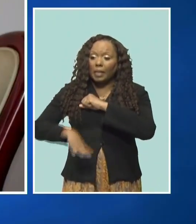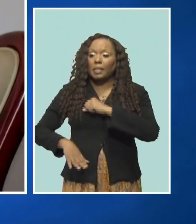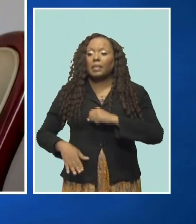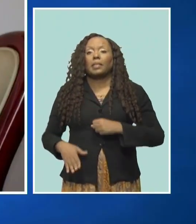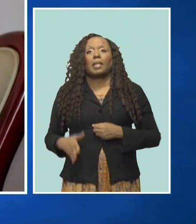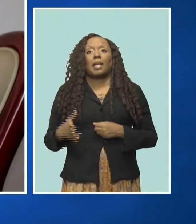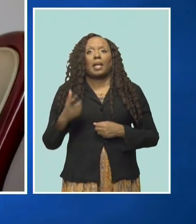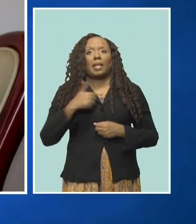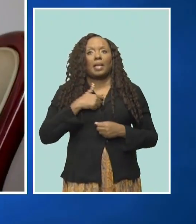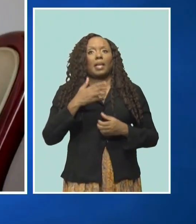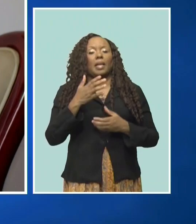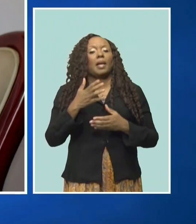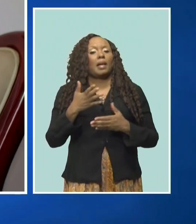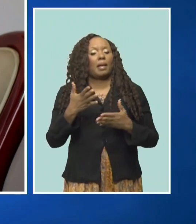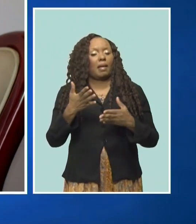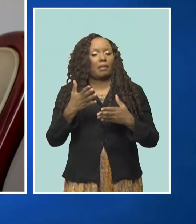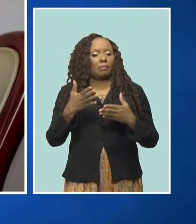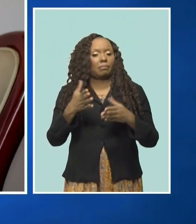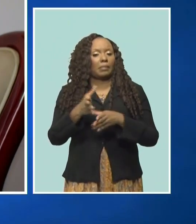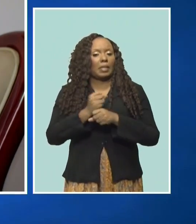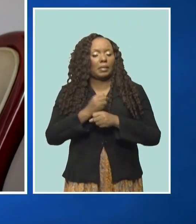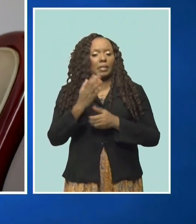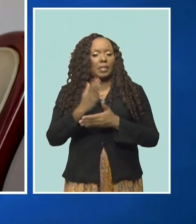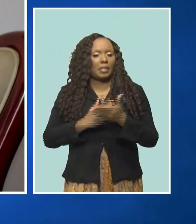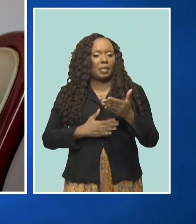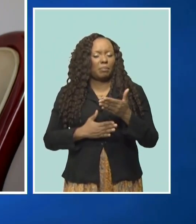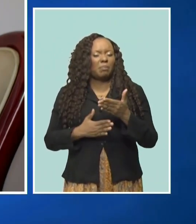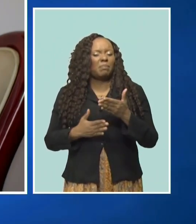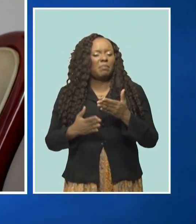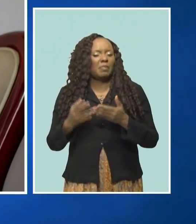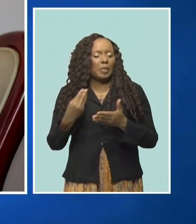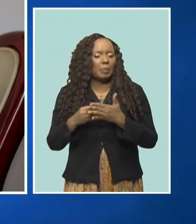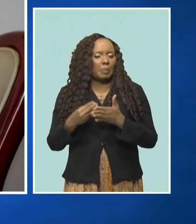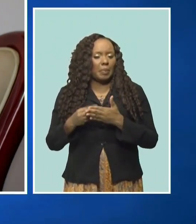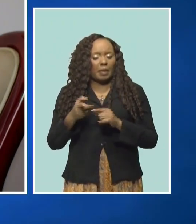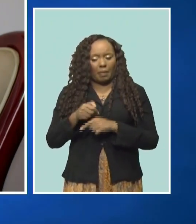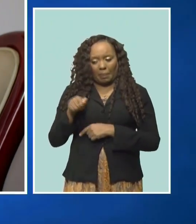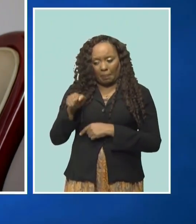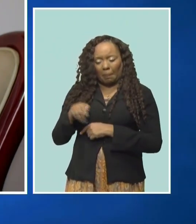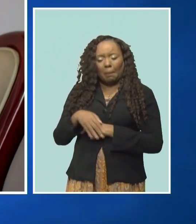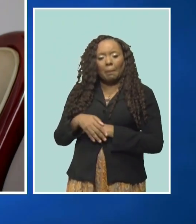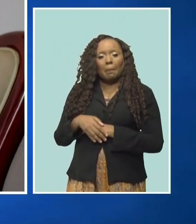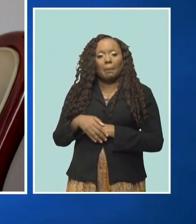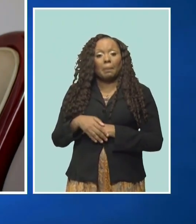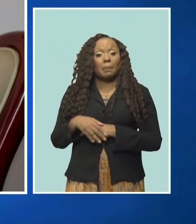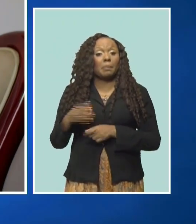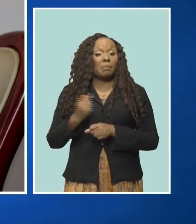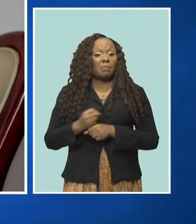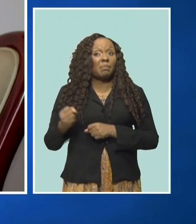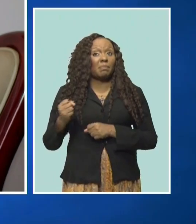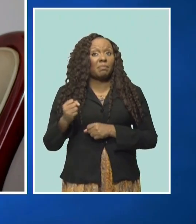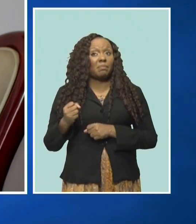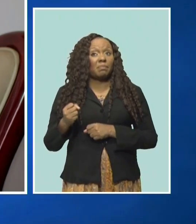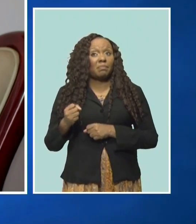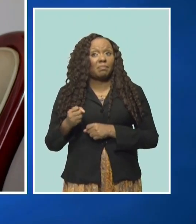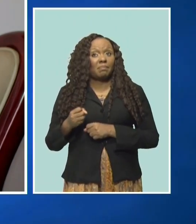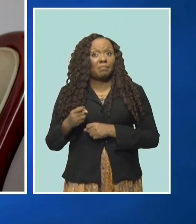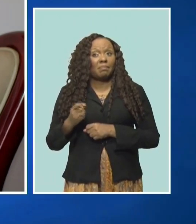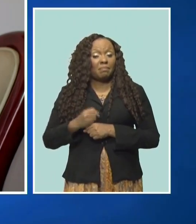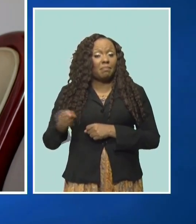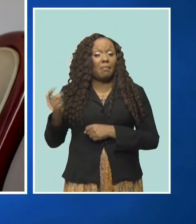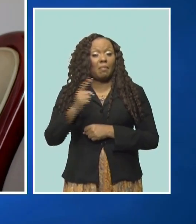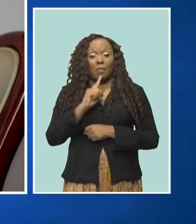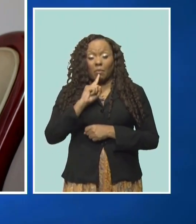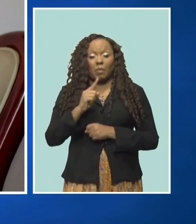a commission off it as well. So hopefully in the next year, I finally have the vehicle I really want